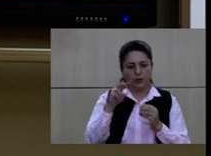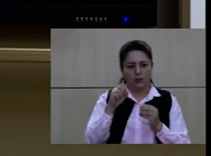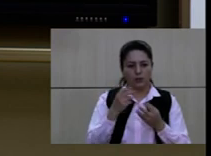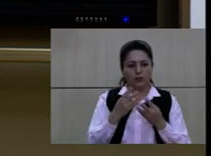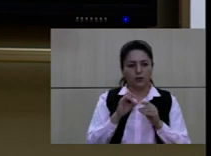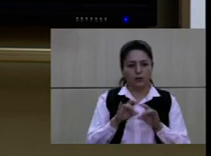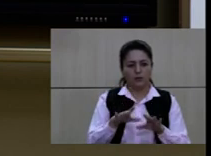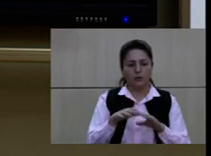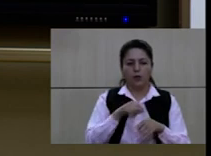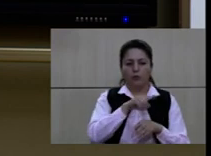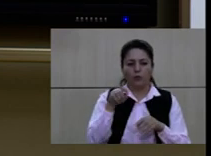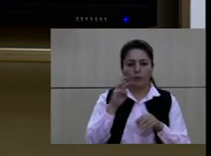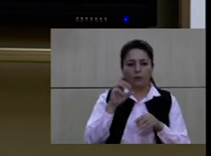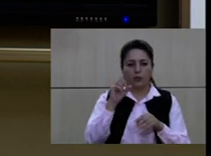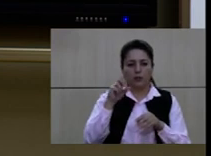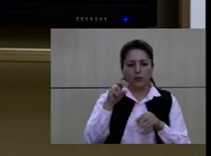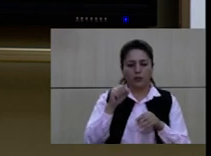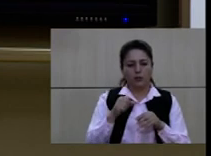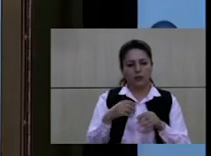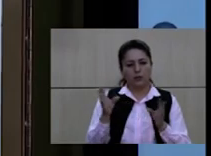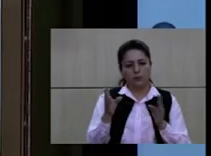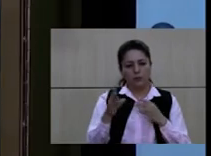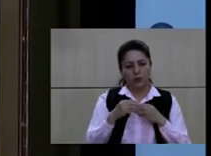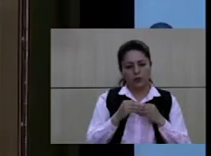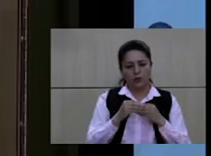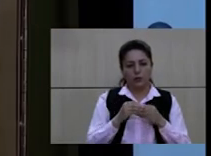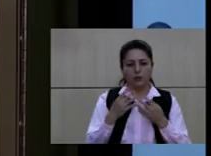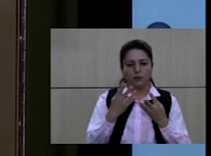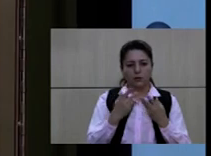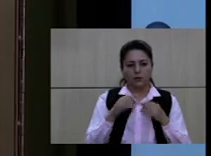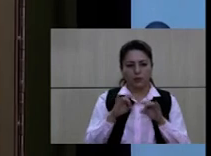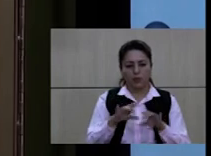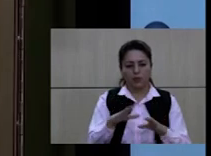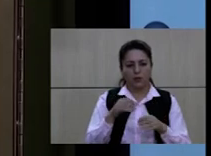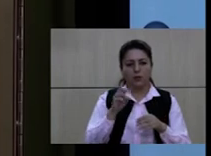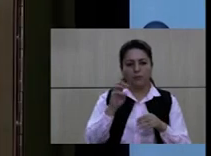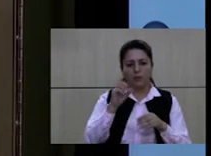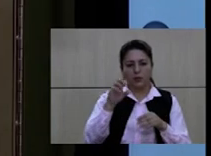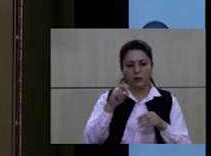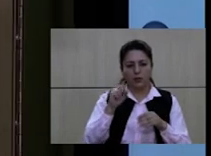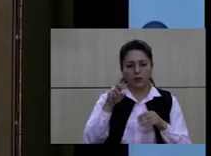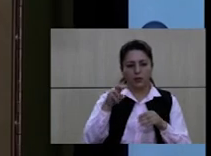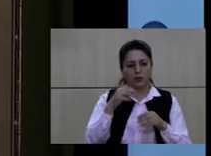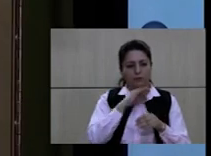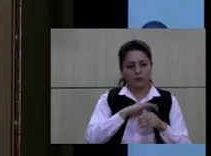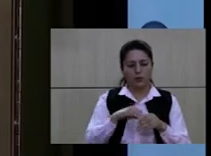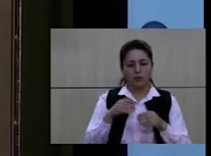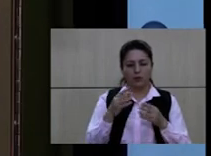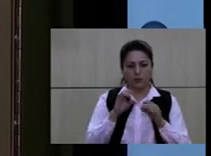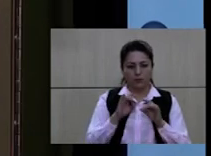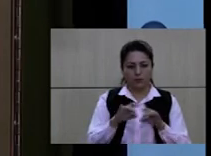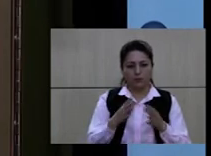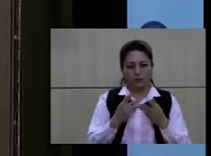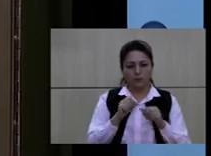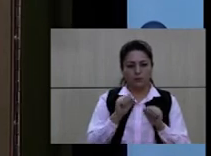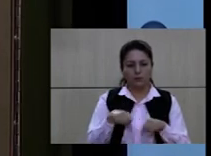Bu masalalar yuqorida siz bilan ishlagan masalalarimizdan foydalanib ishlasangiz bo'ladi.